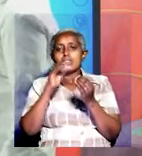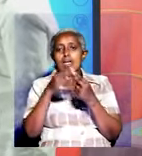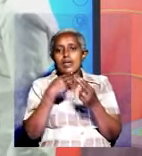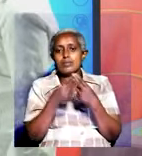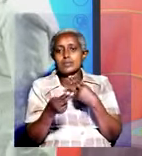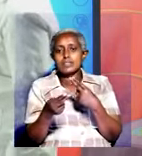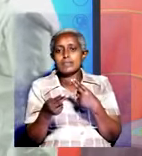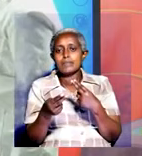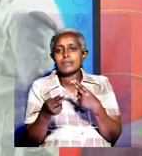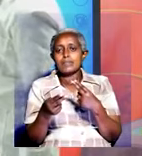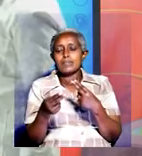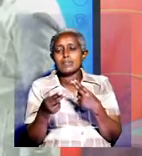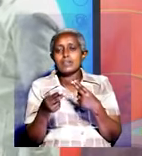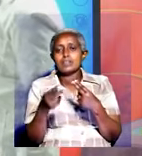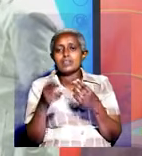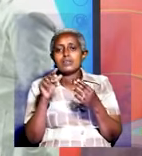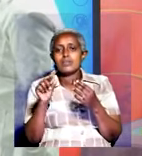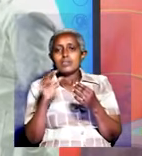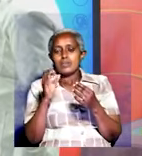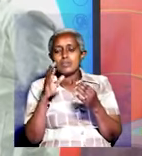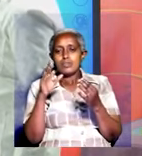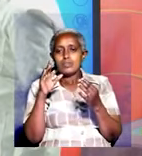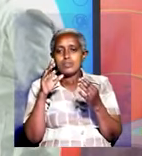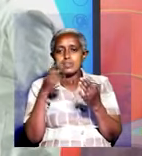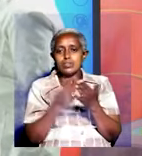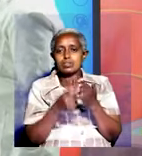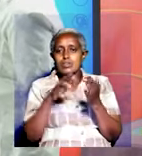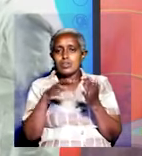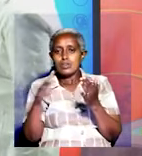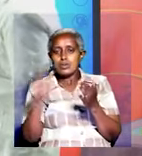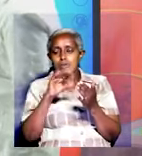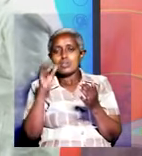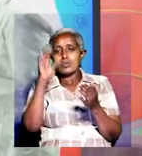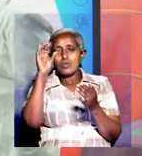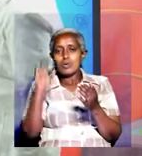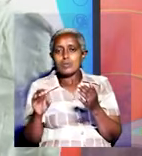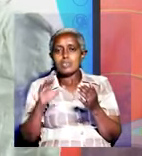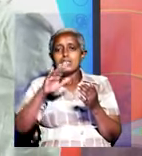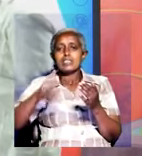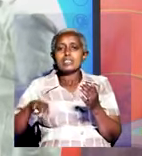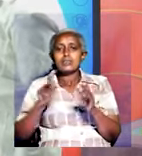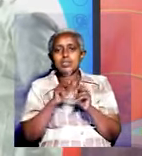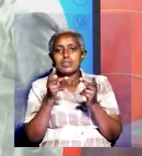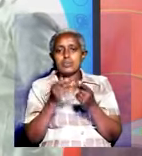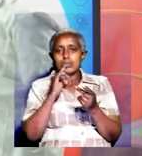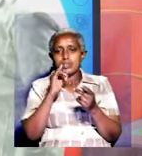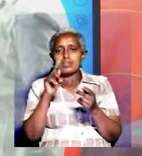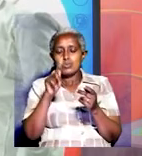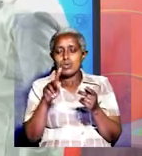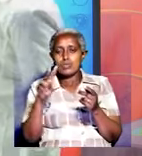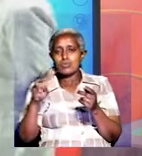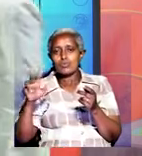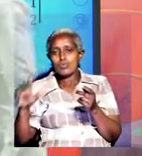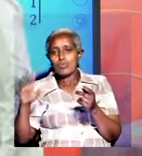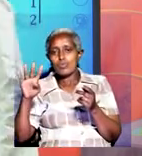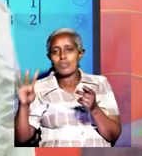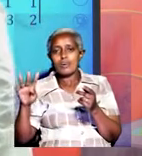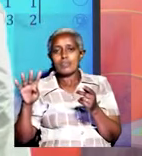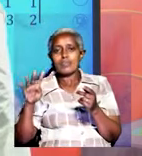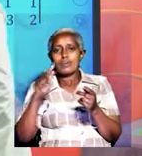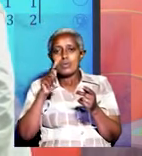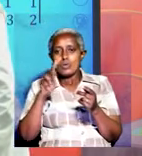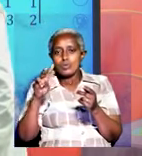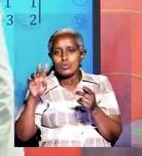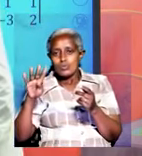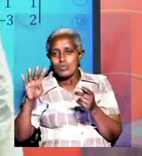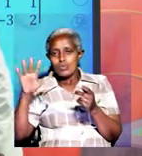times deleting, the minor will be deleting this row and column, the remaining part will be this part, 1, 2, 4, 5, 1, 2,